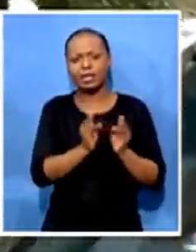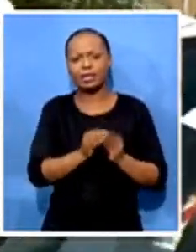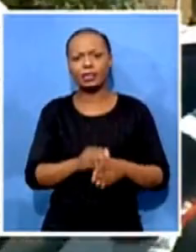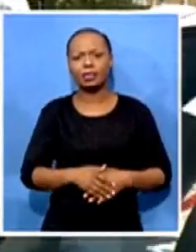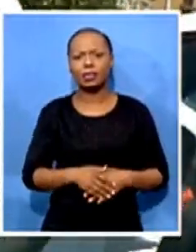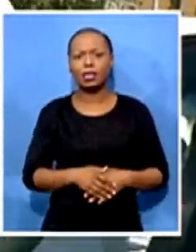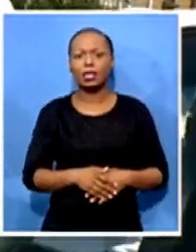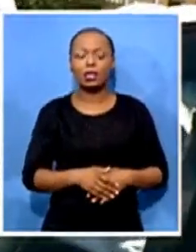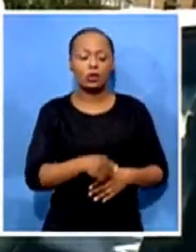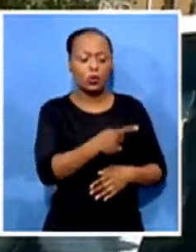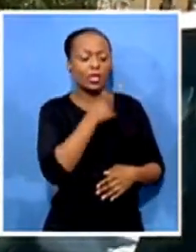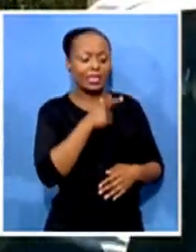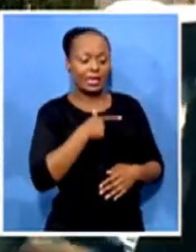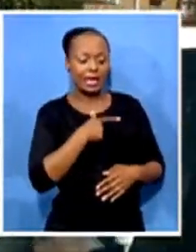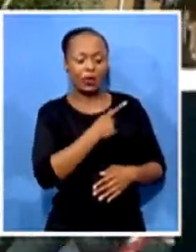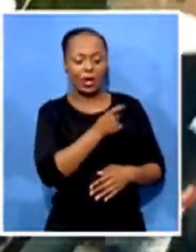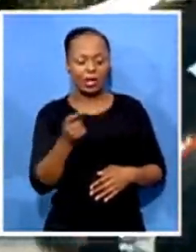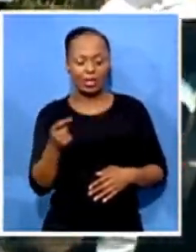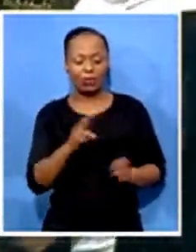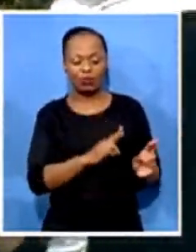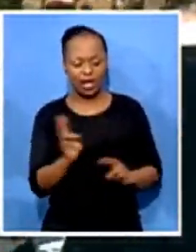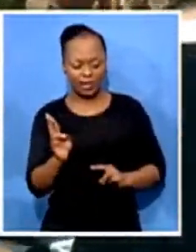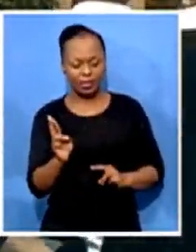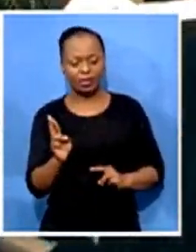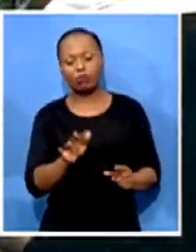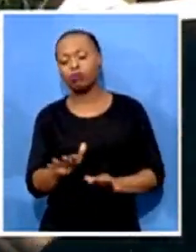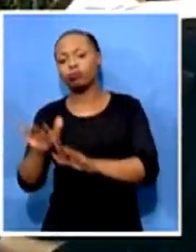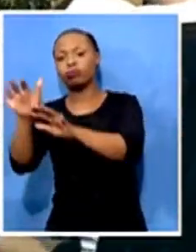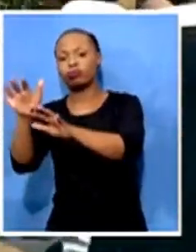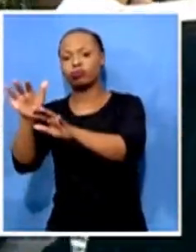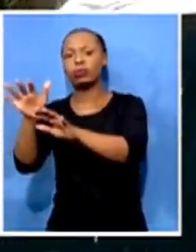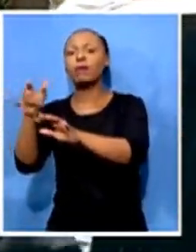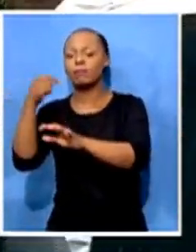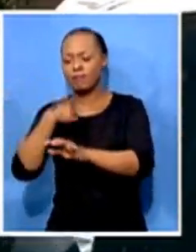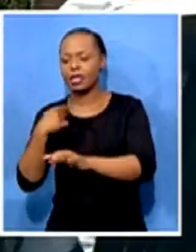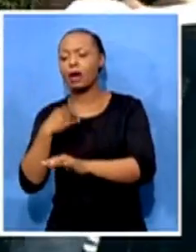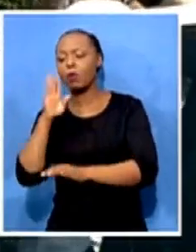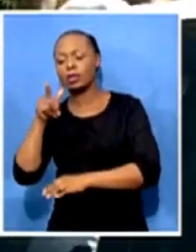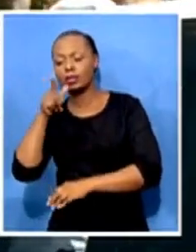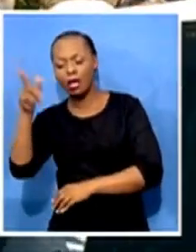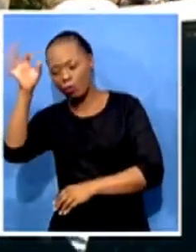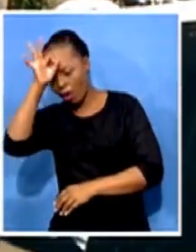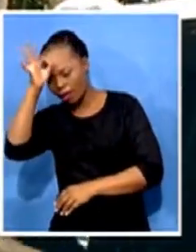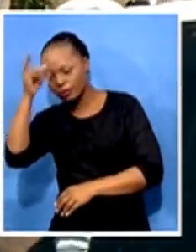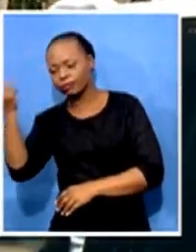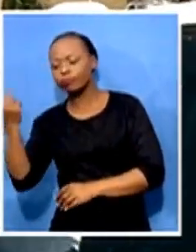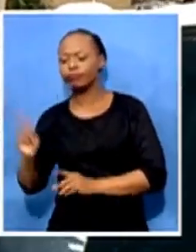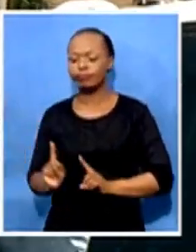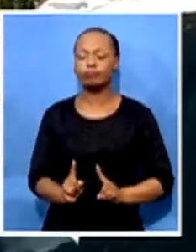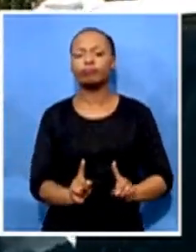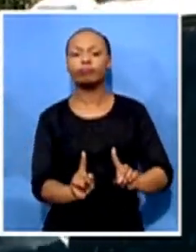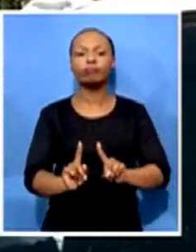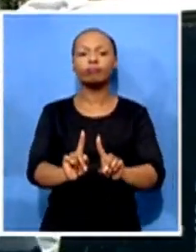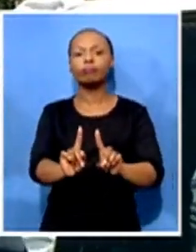going to ready to move, I will come, my people will escort the 100, we will go, we will make sure the 100 who moves in